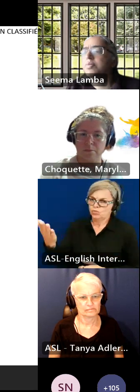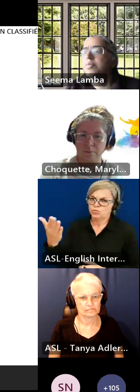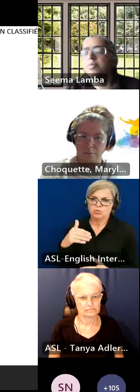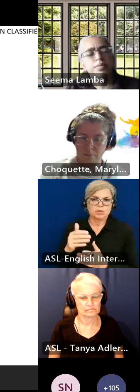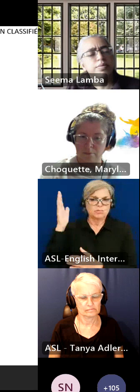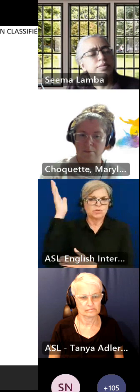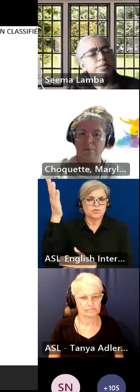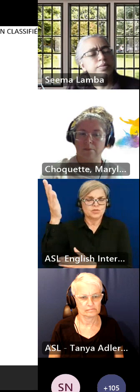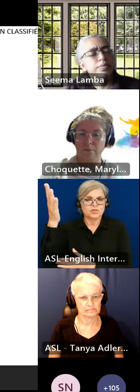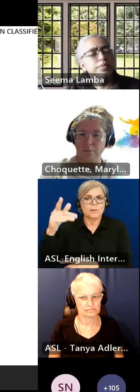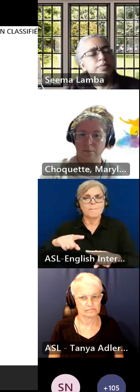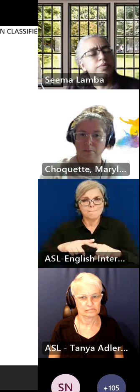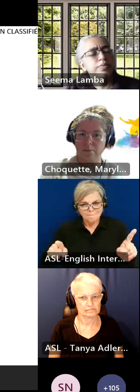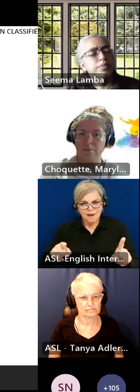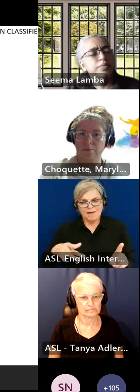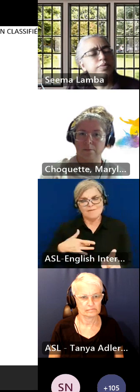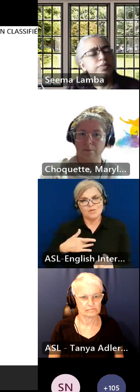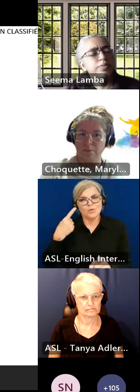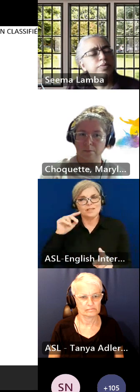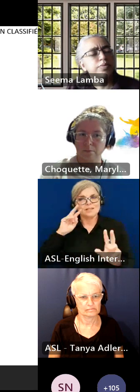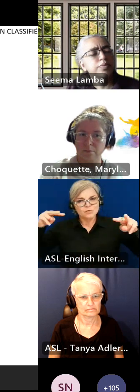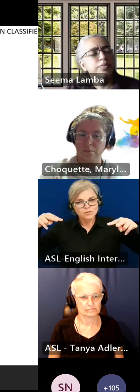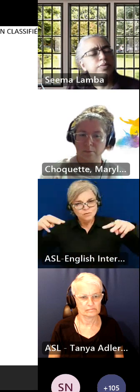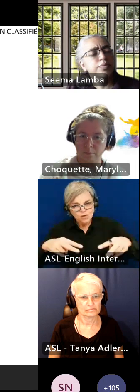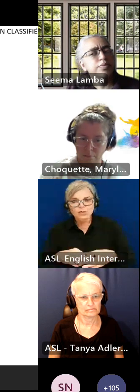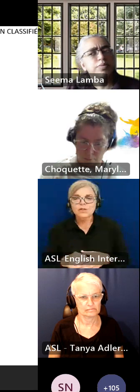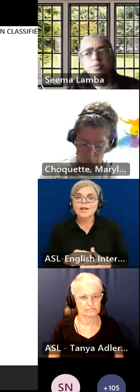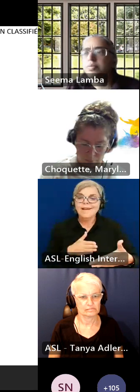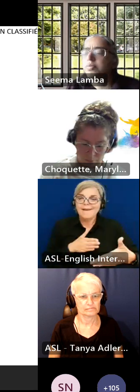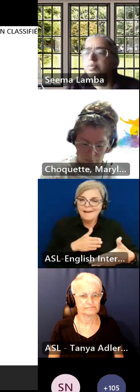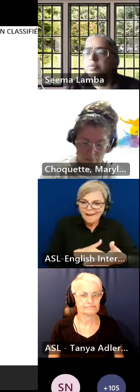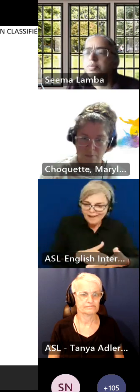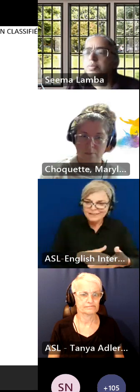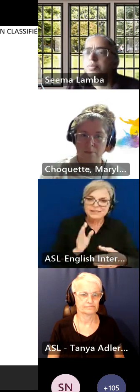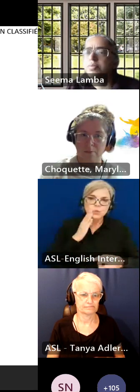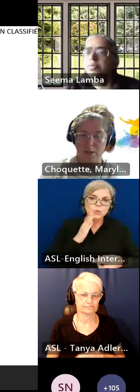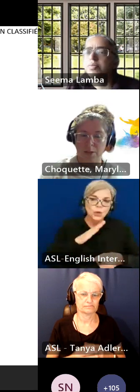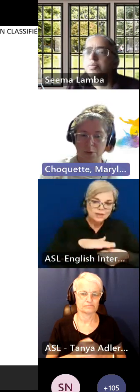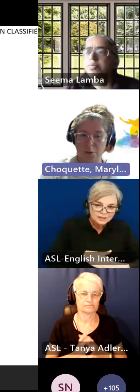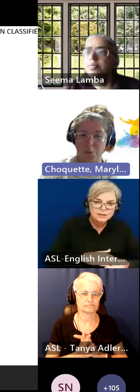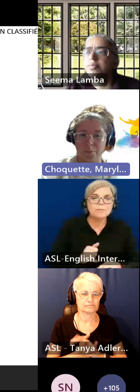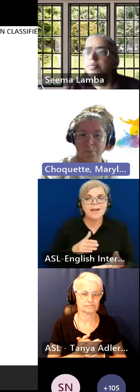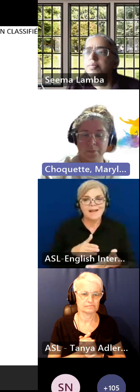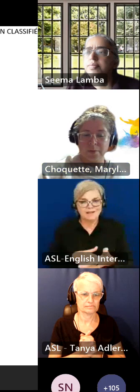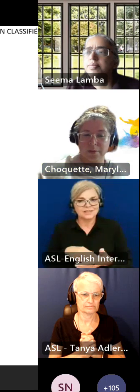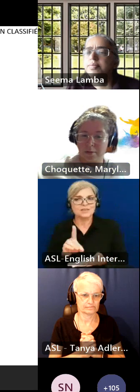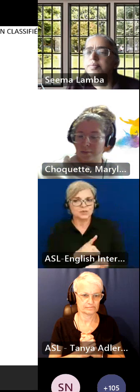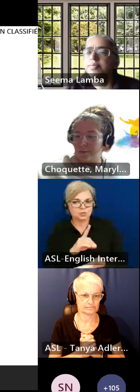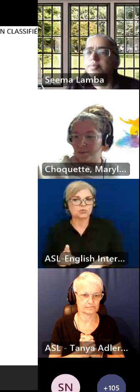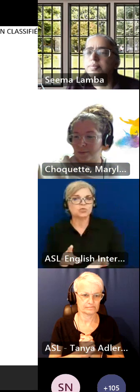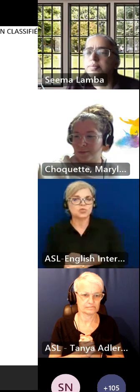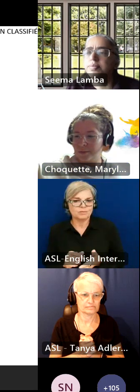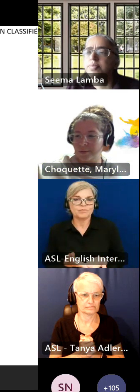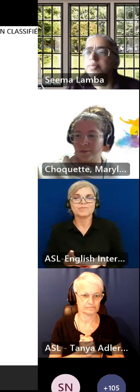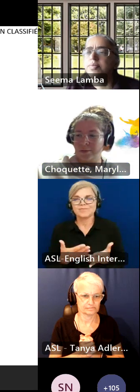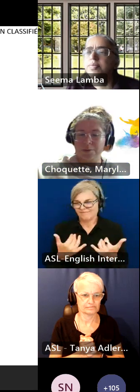the anti-racism, anti-discrimination perspective as well. Thank you. Thank you.